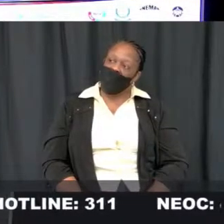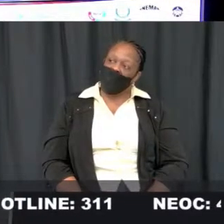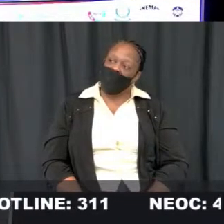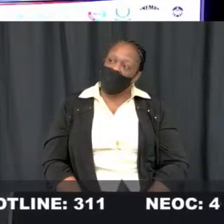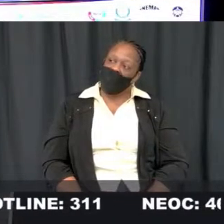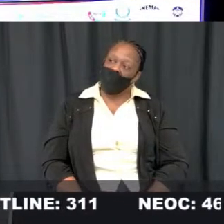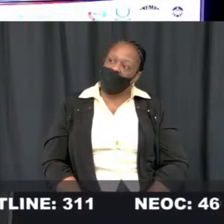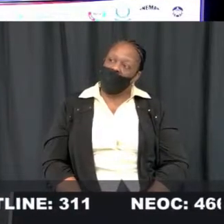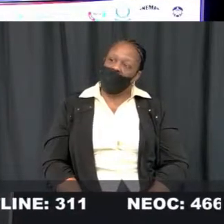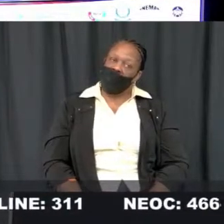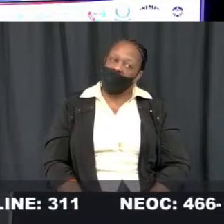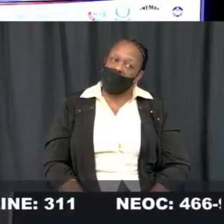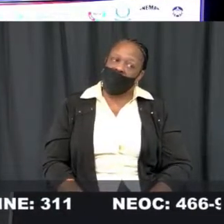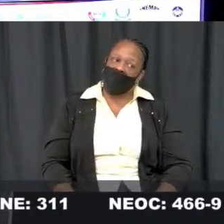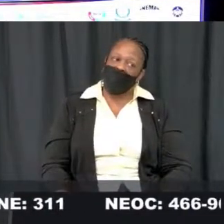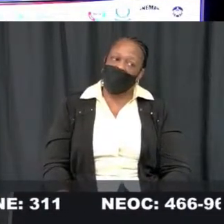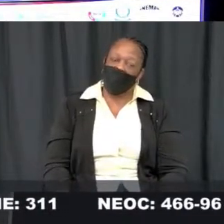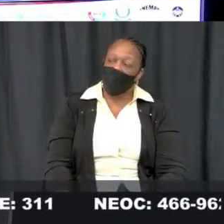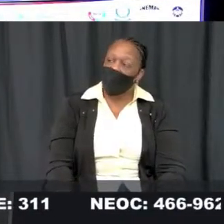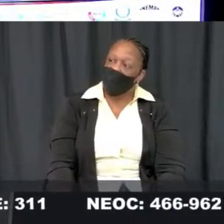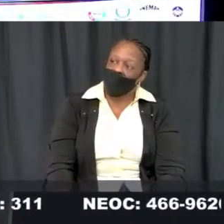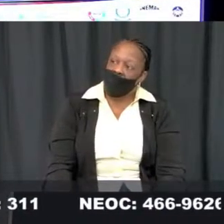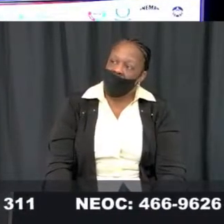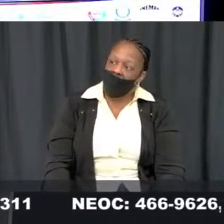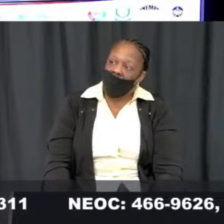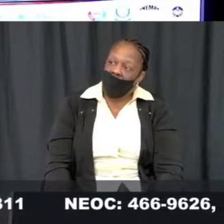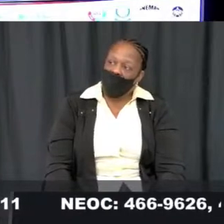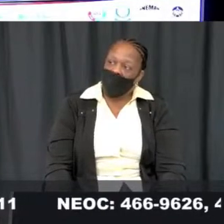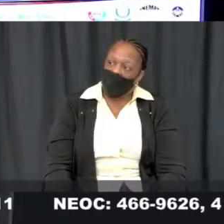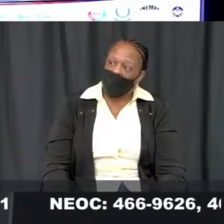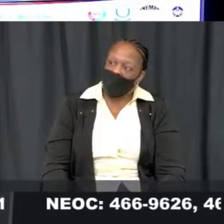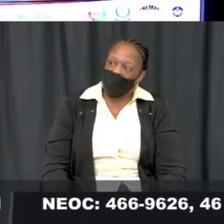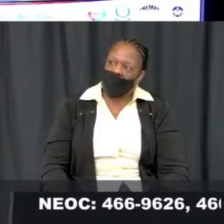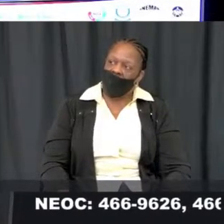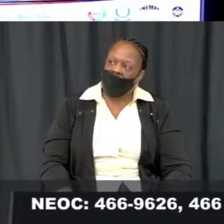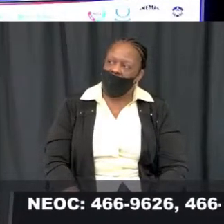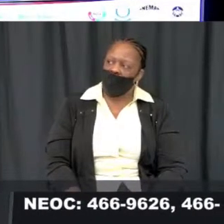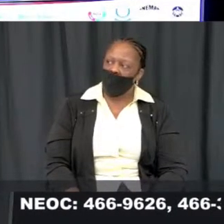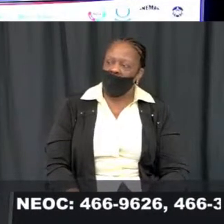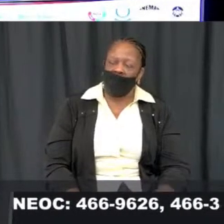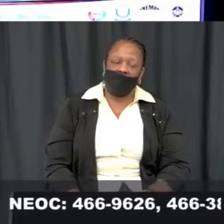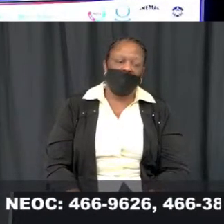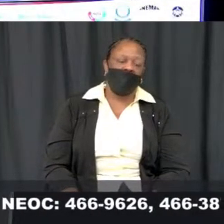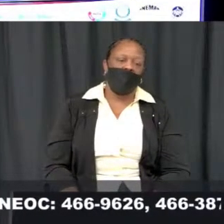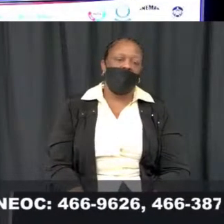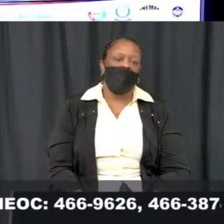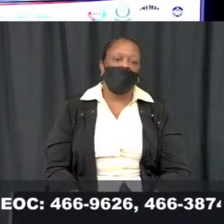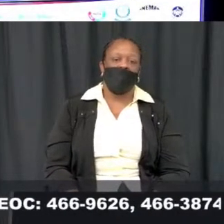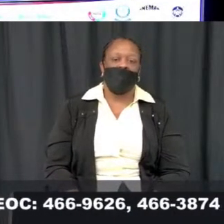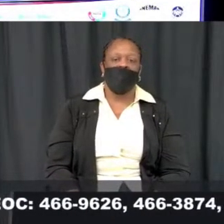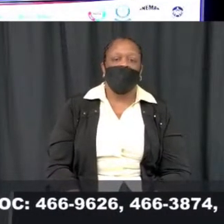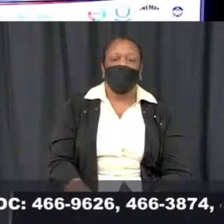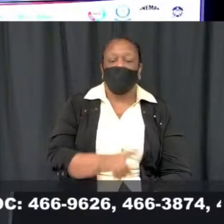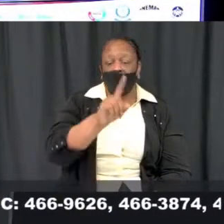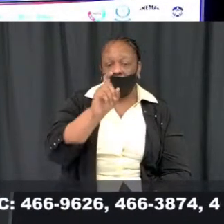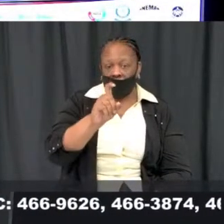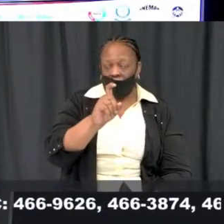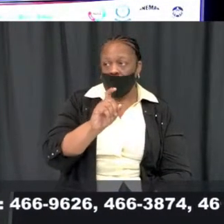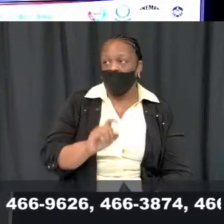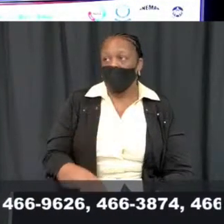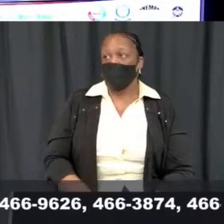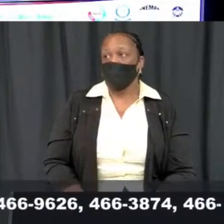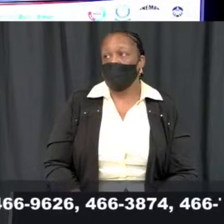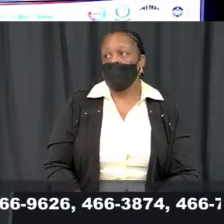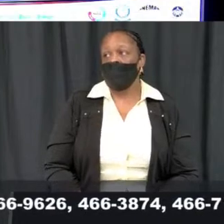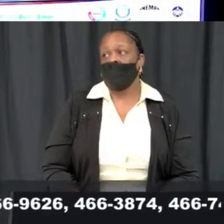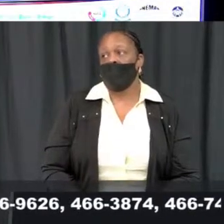Thank you, Dr. Wilkinson. This next question is asking